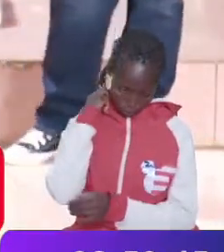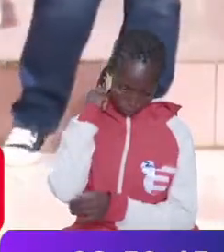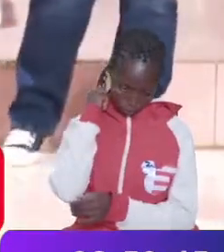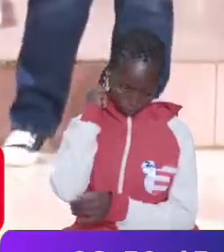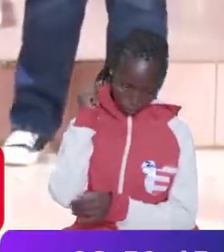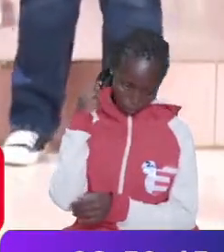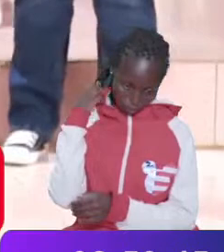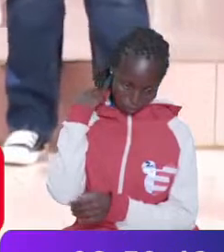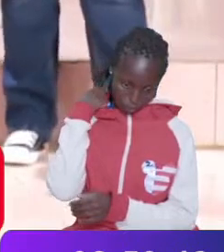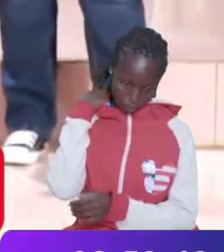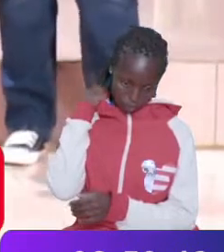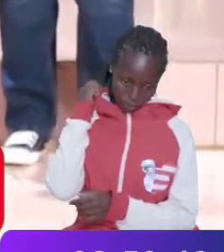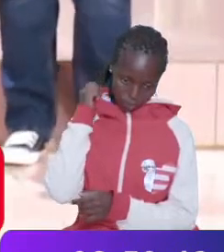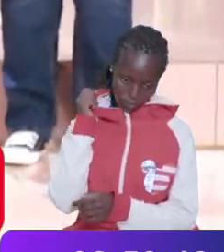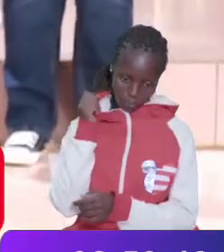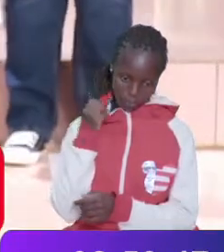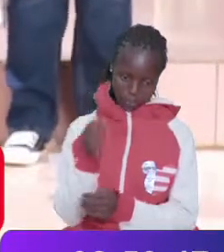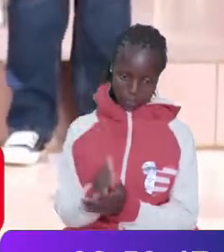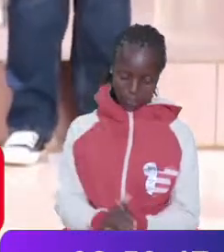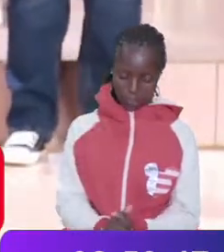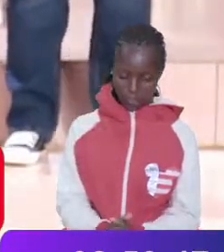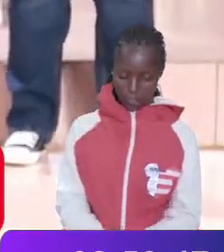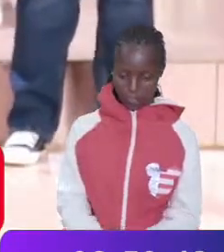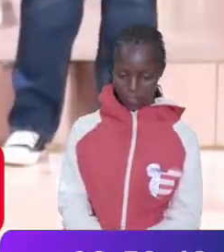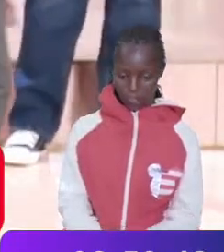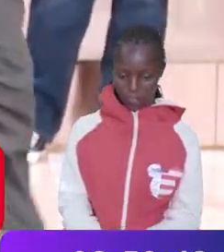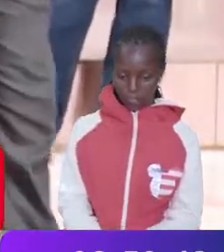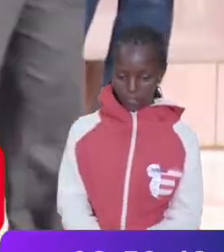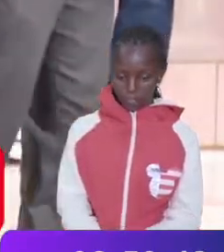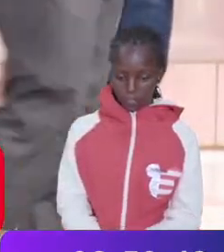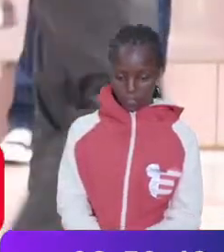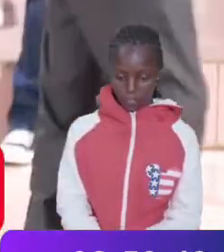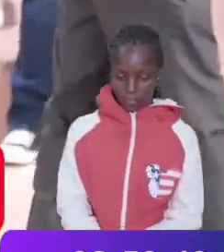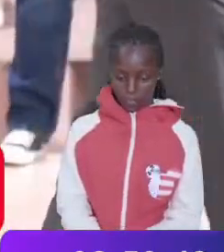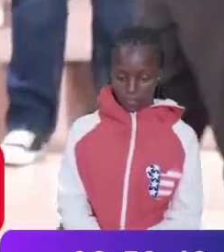Iwe, we, waku abudi.